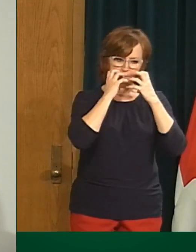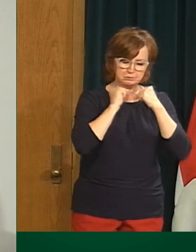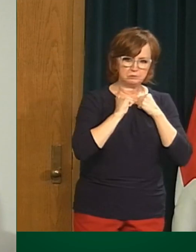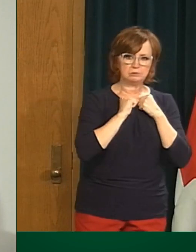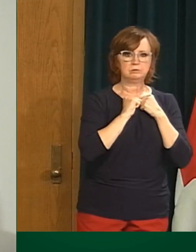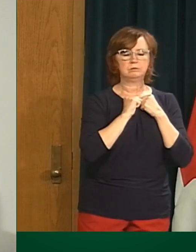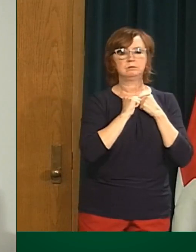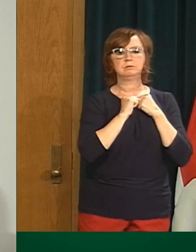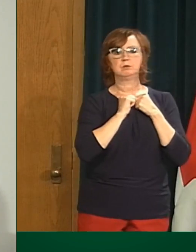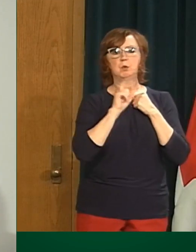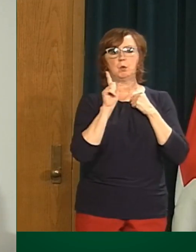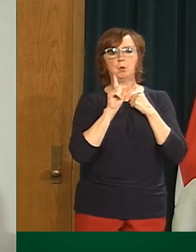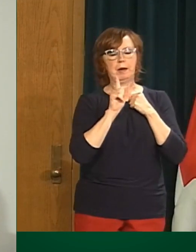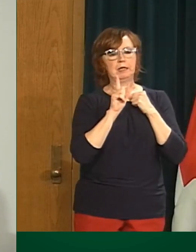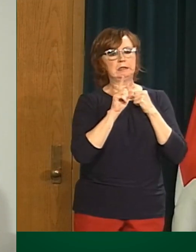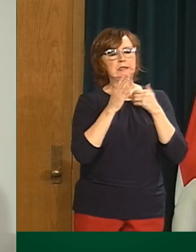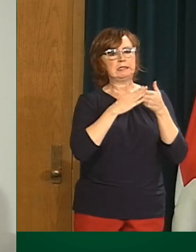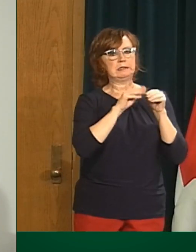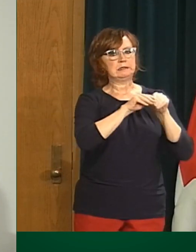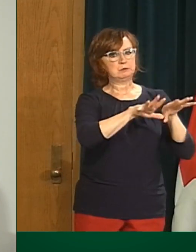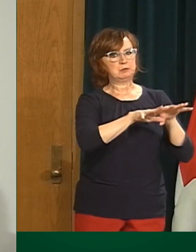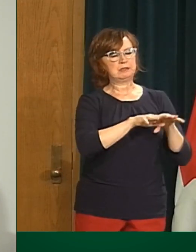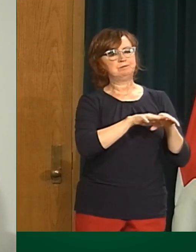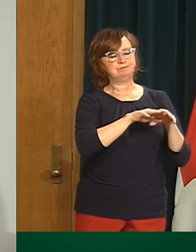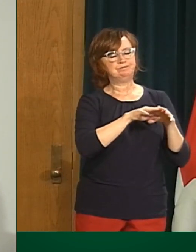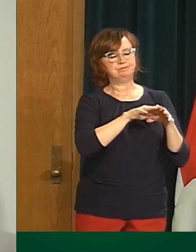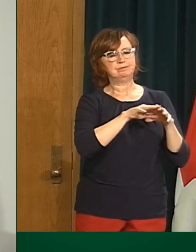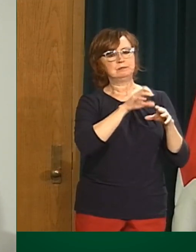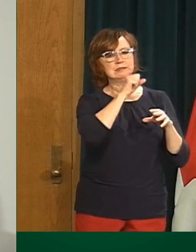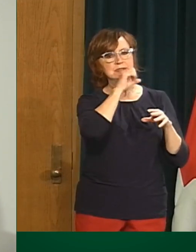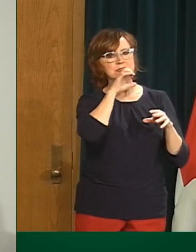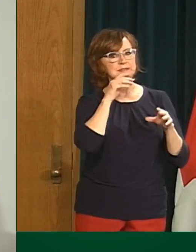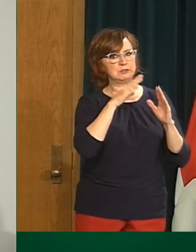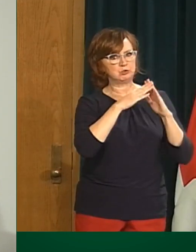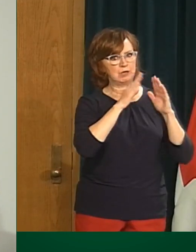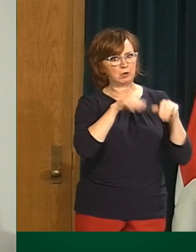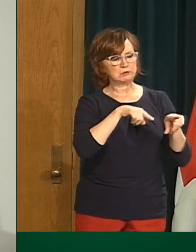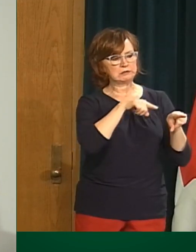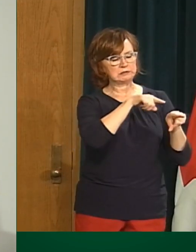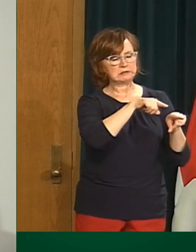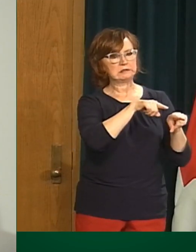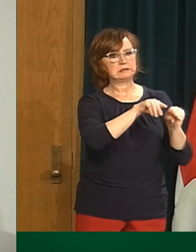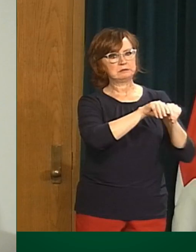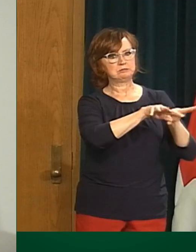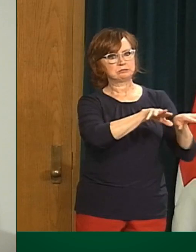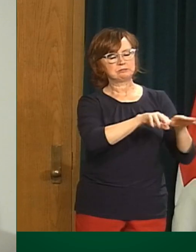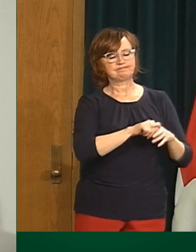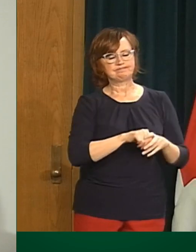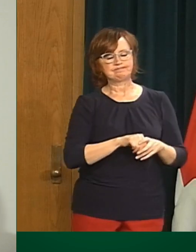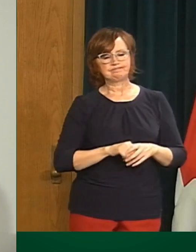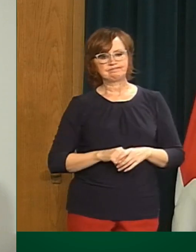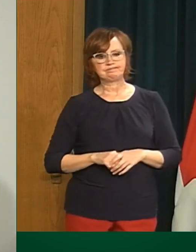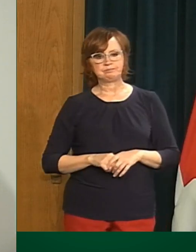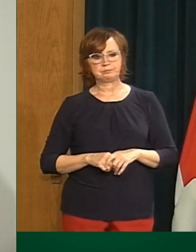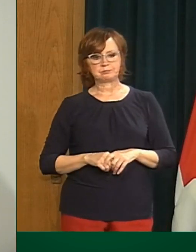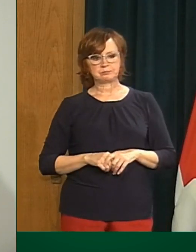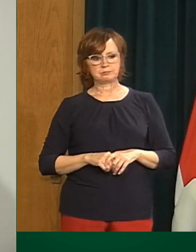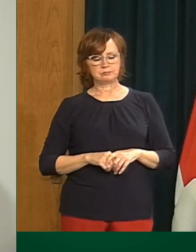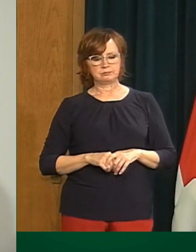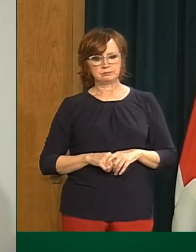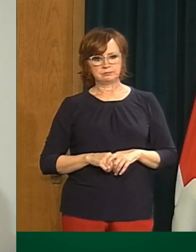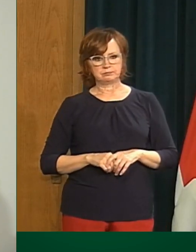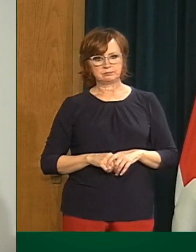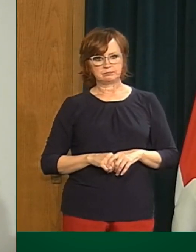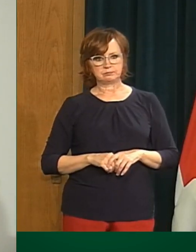personal care homes. But we know from other jurisdictions that in those settings, you do unfortunately see deaths. But again, that's